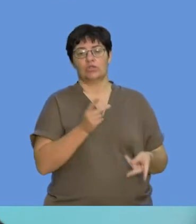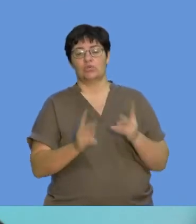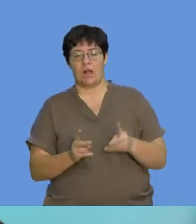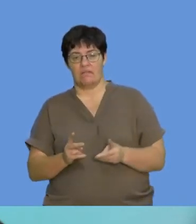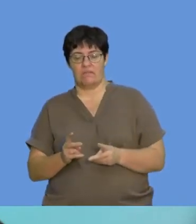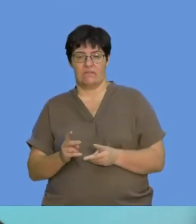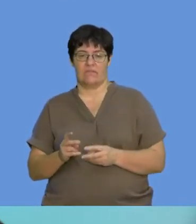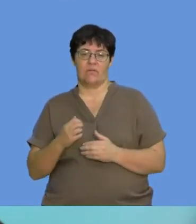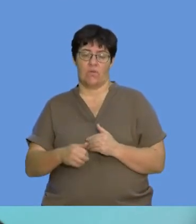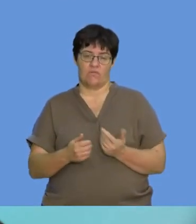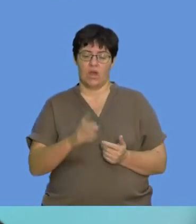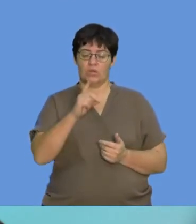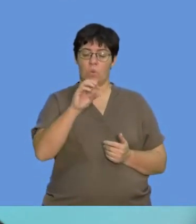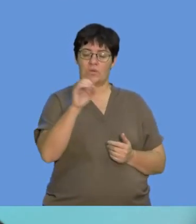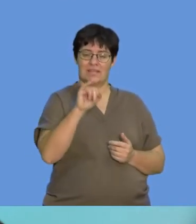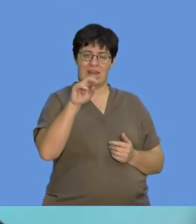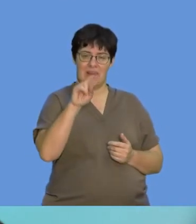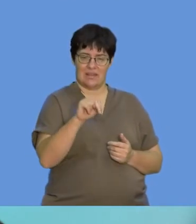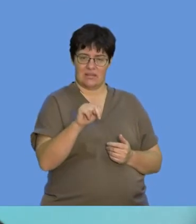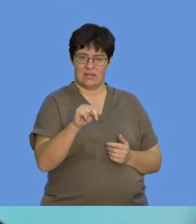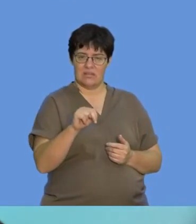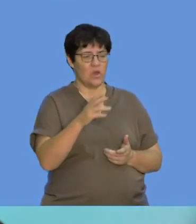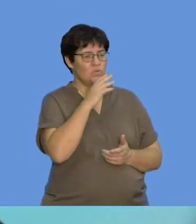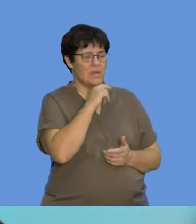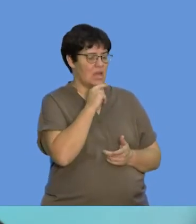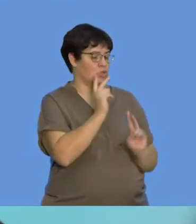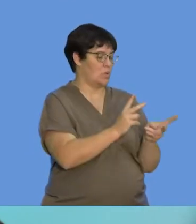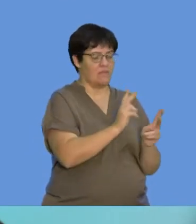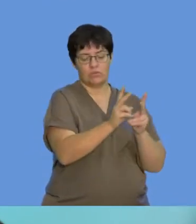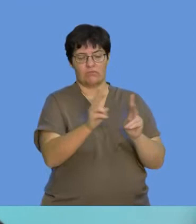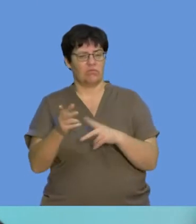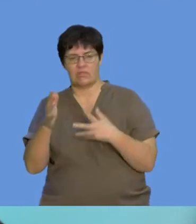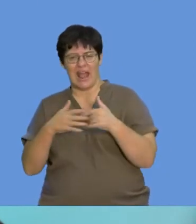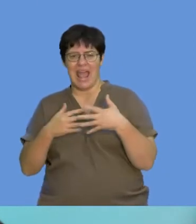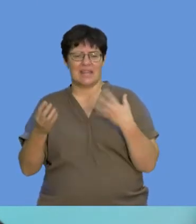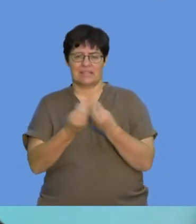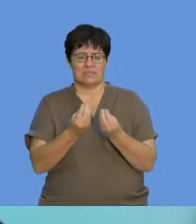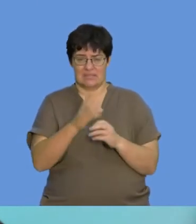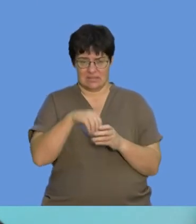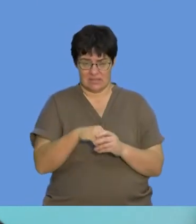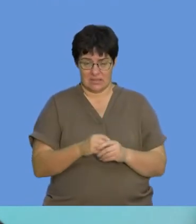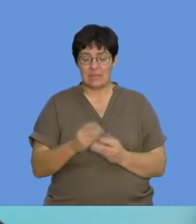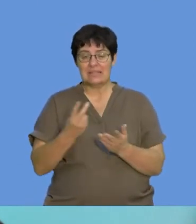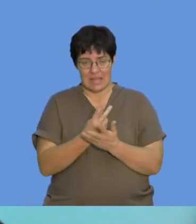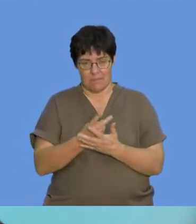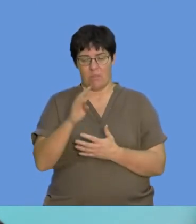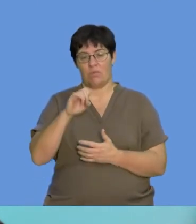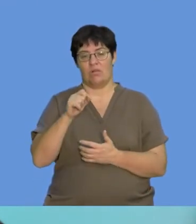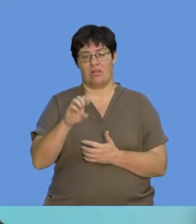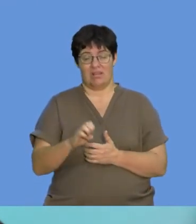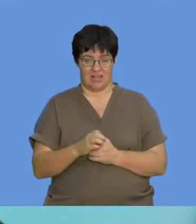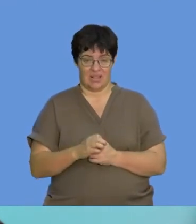eggs represents 12 eggs. So a dozen is the same number for whatever, substance you choose. Similarly, with the